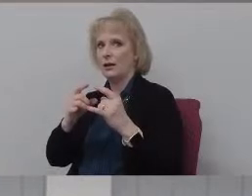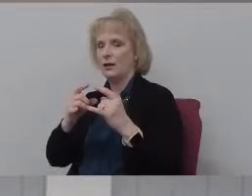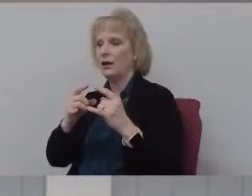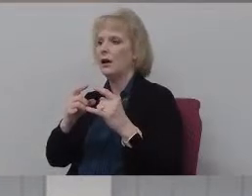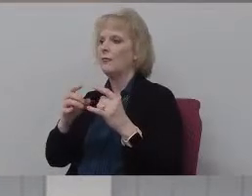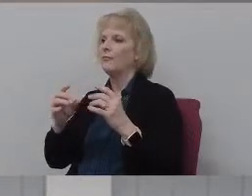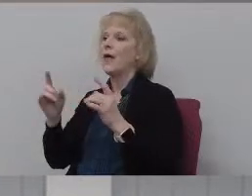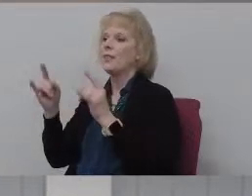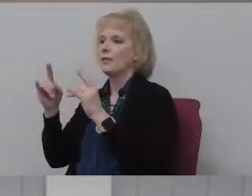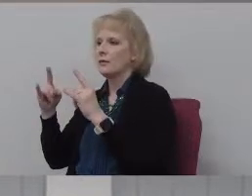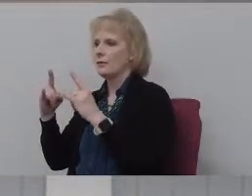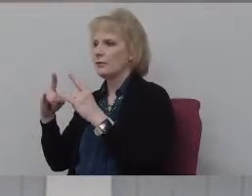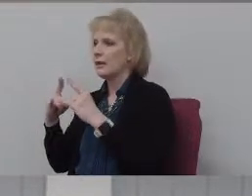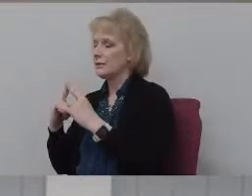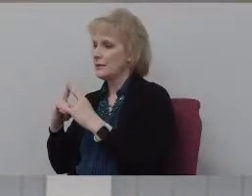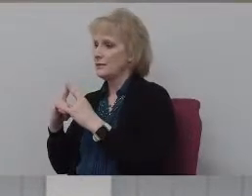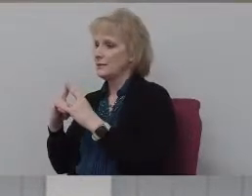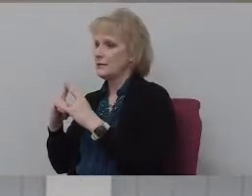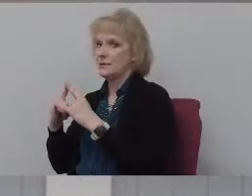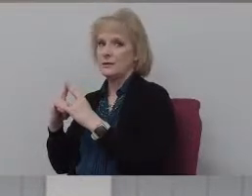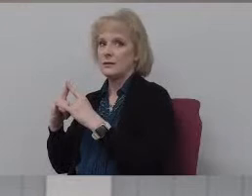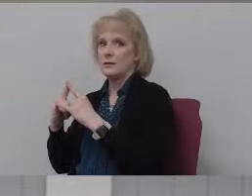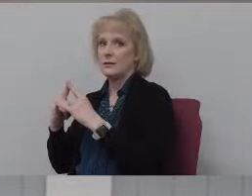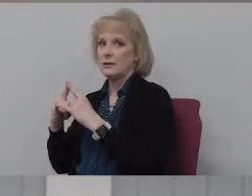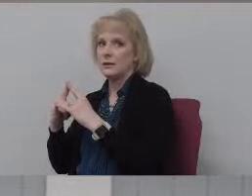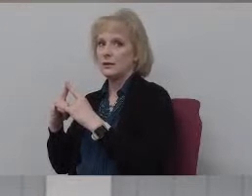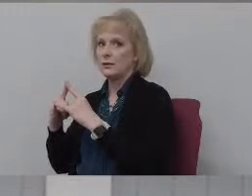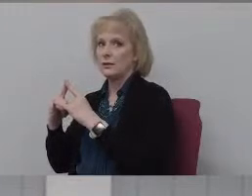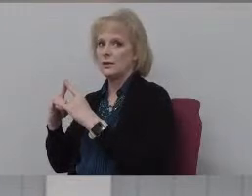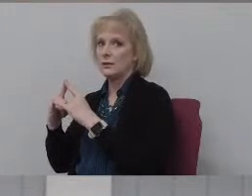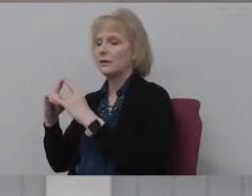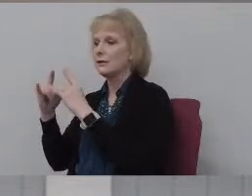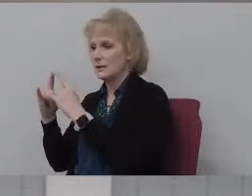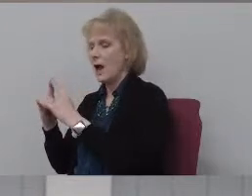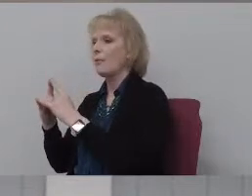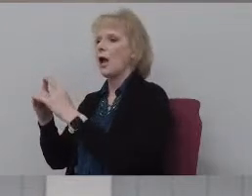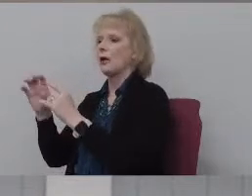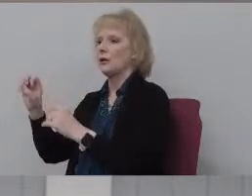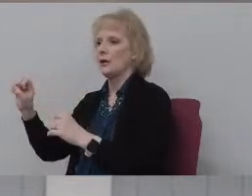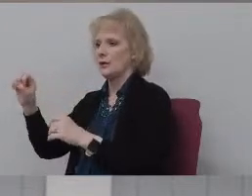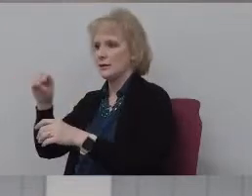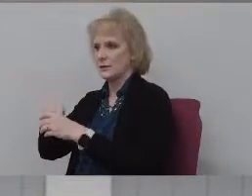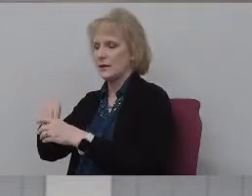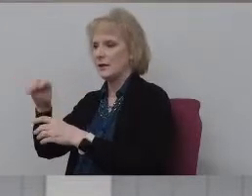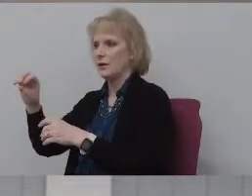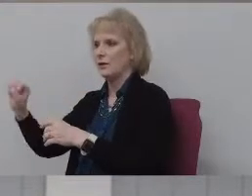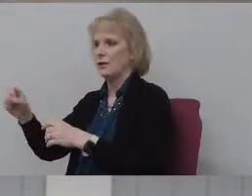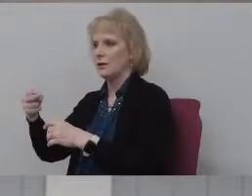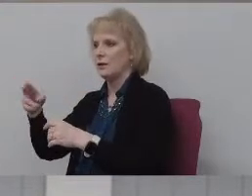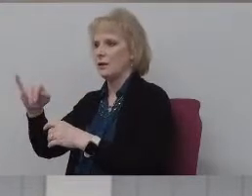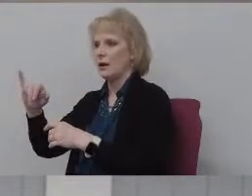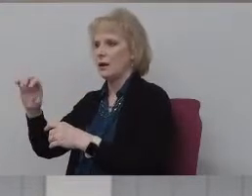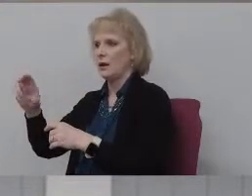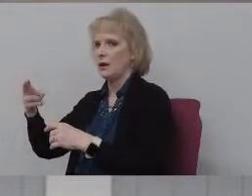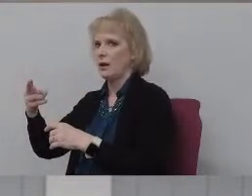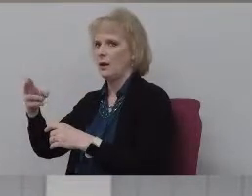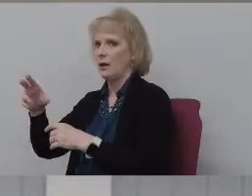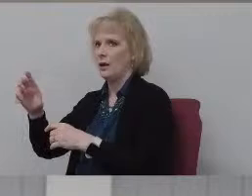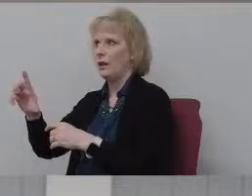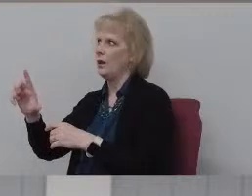Shiloh where the tabernacle is, he leaves the tabernacle in Shiloh, he brings the ark to Jerusalem, and he builds a new